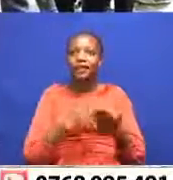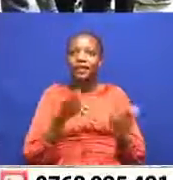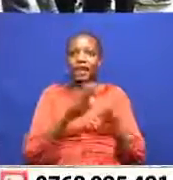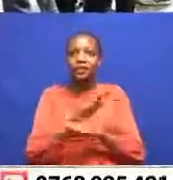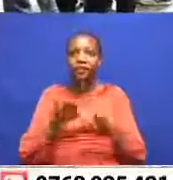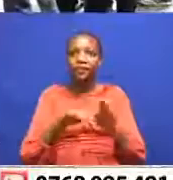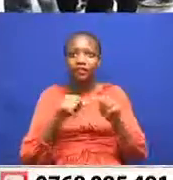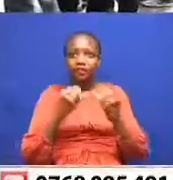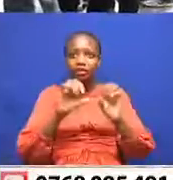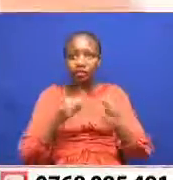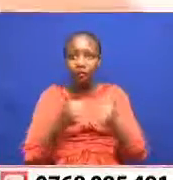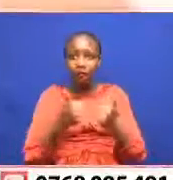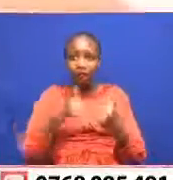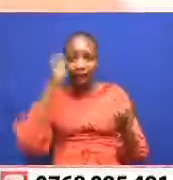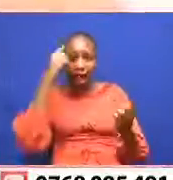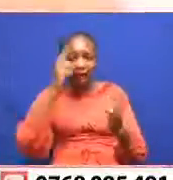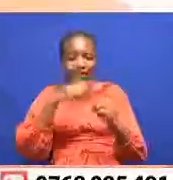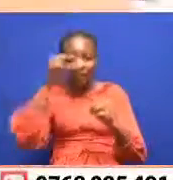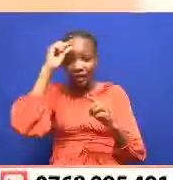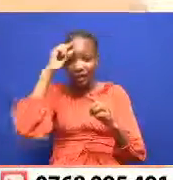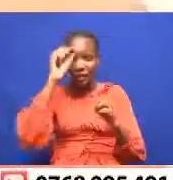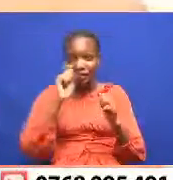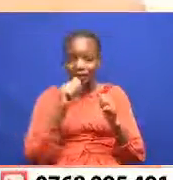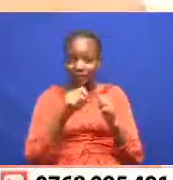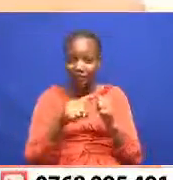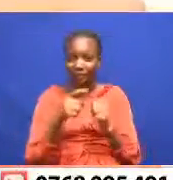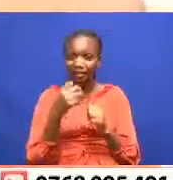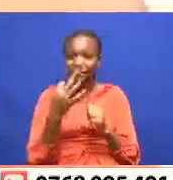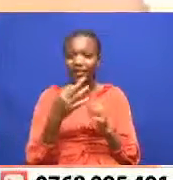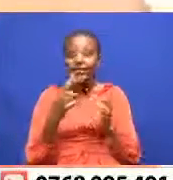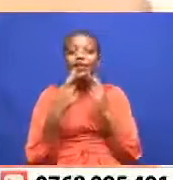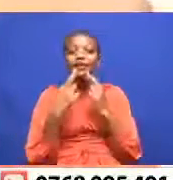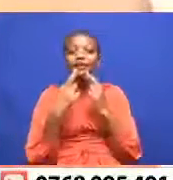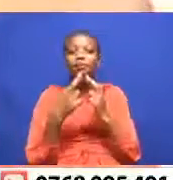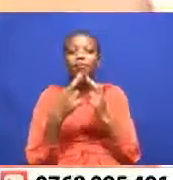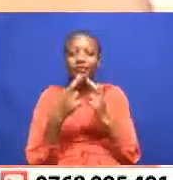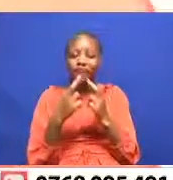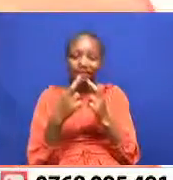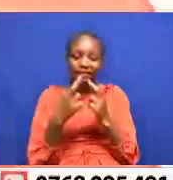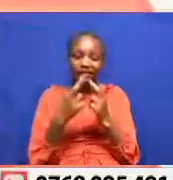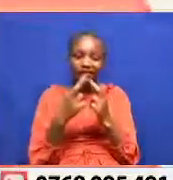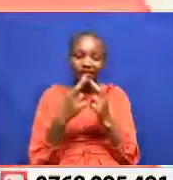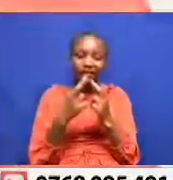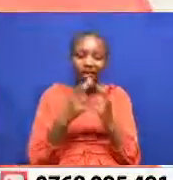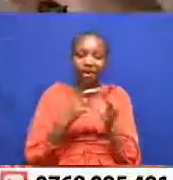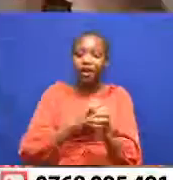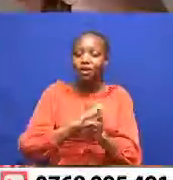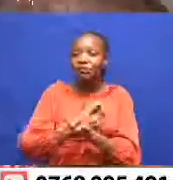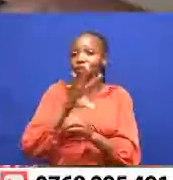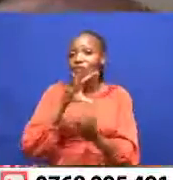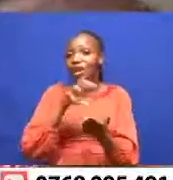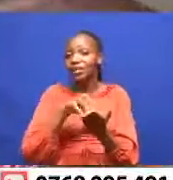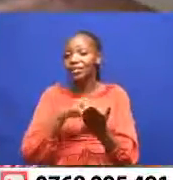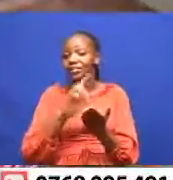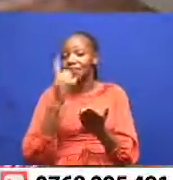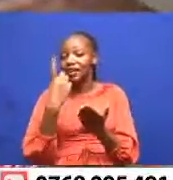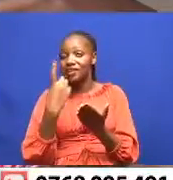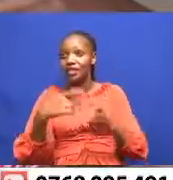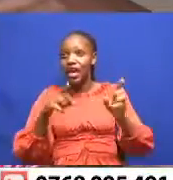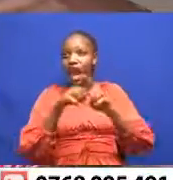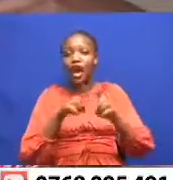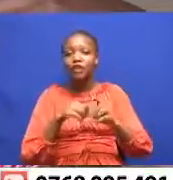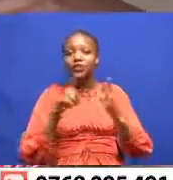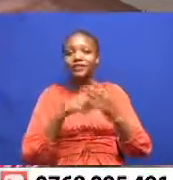the government in March this year reported a coronavirus patient zero. The news sent shockwaves and containment